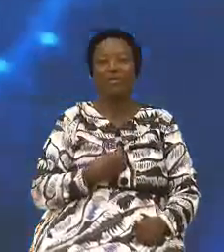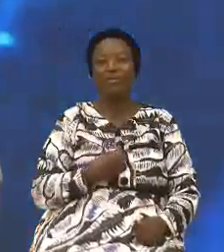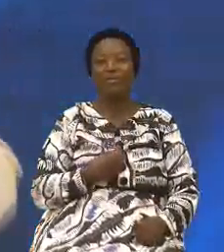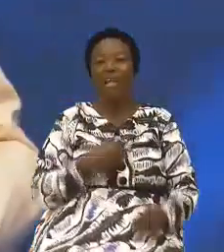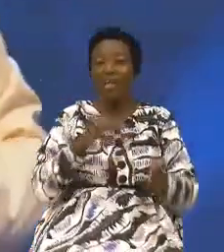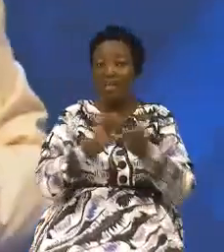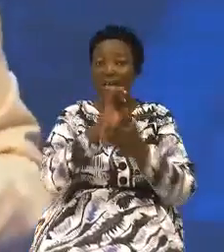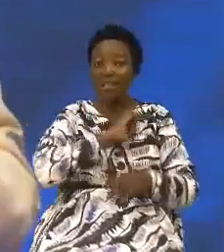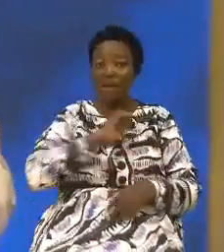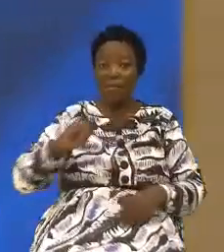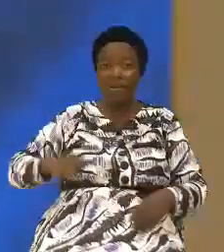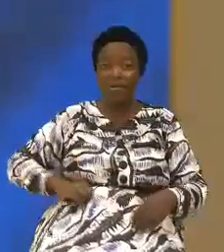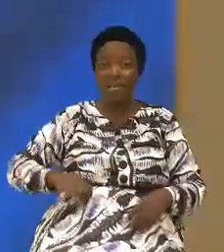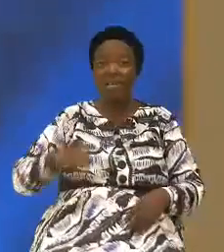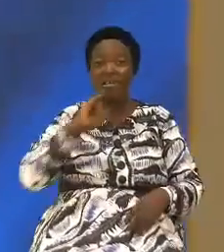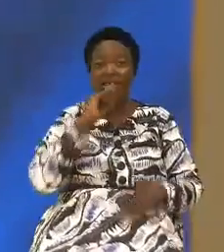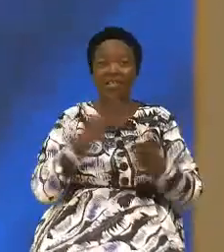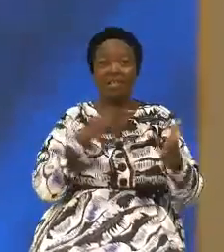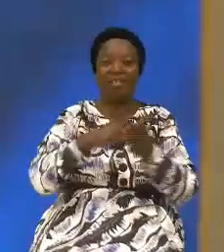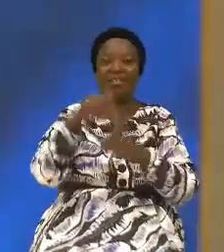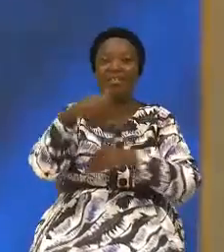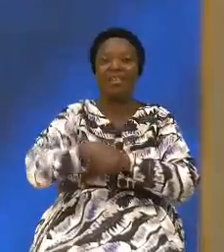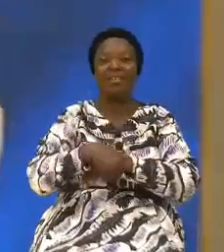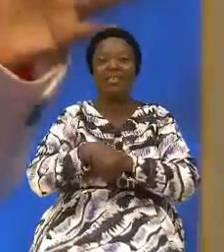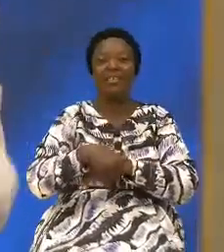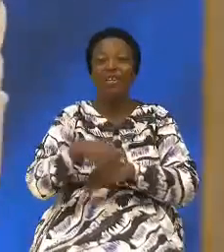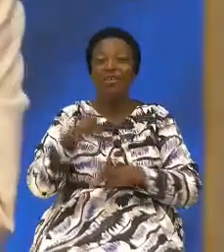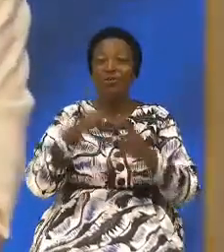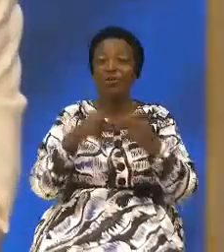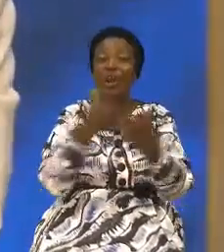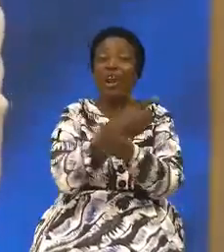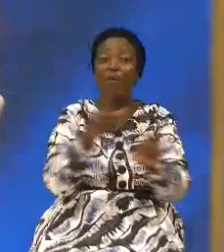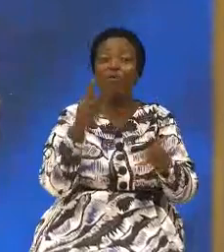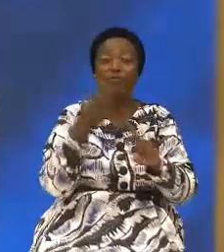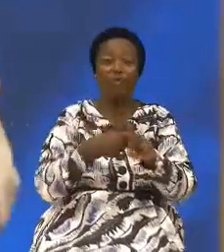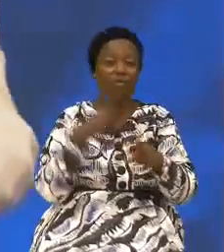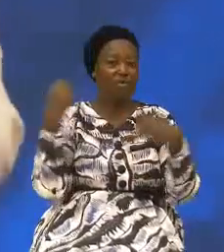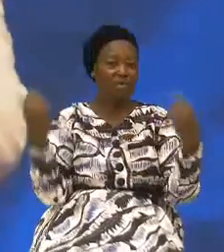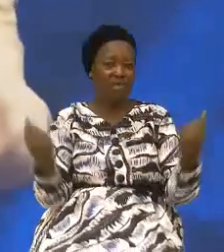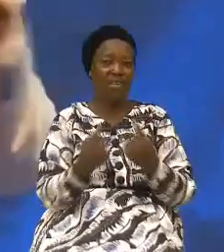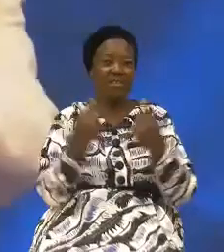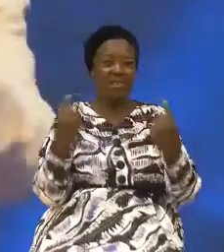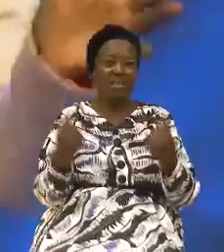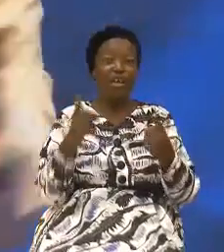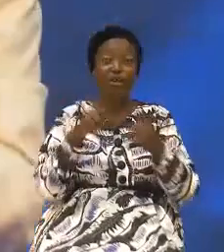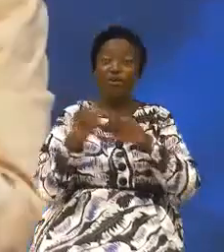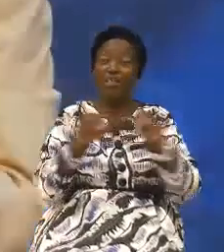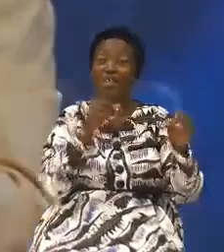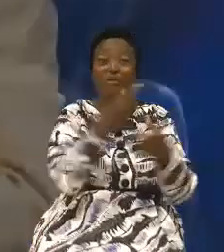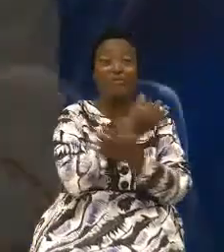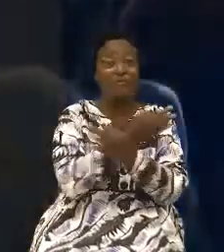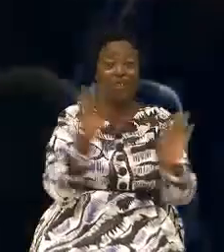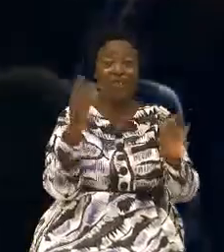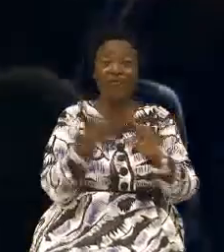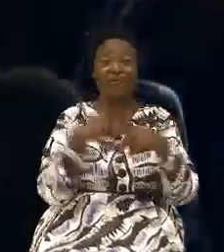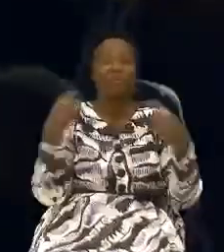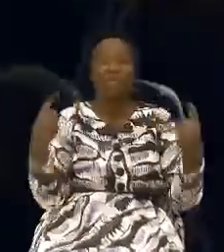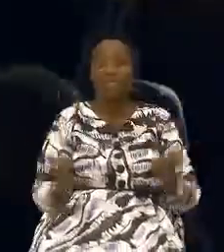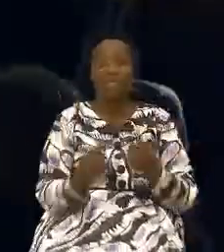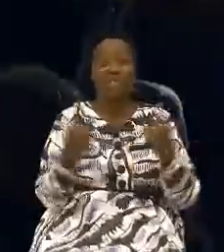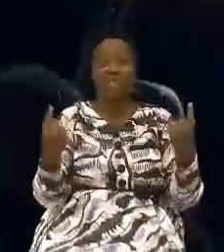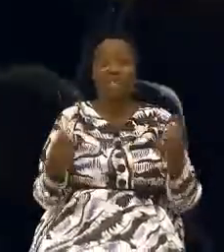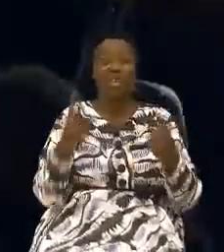Emmanuel is here tonight to liberate you from sin, to set you free from sin,